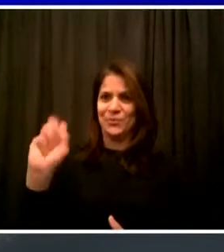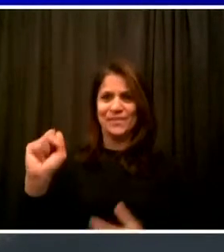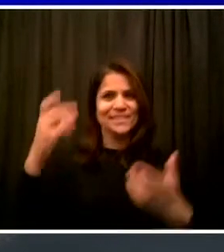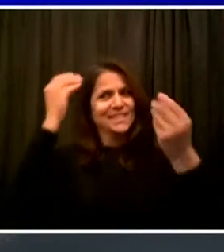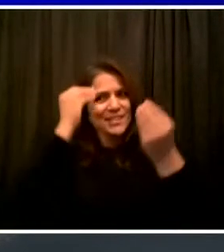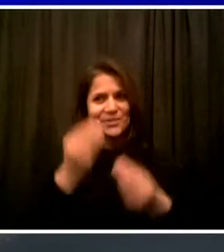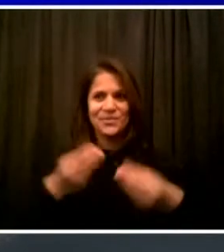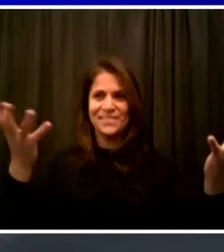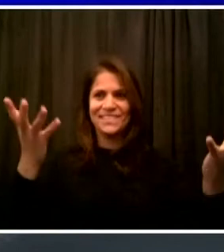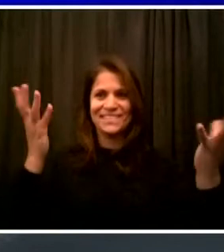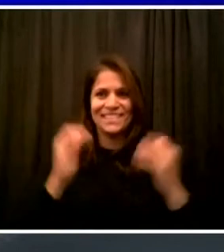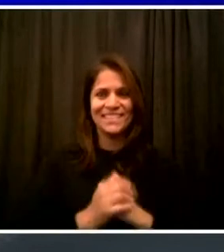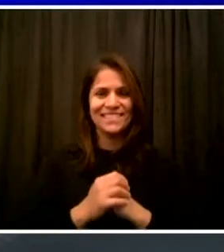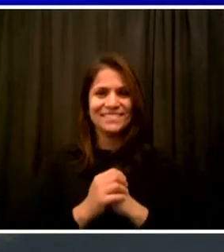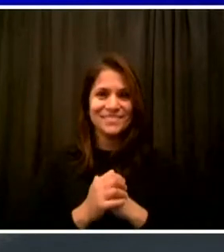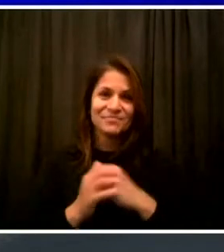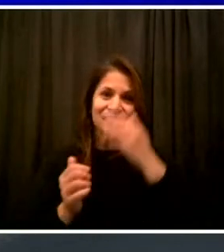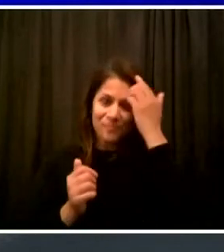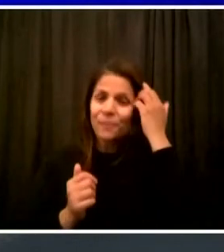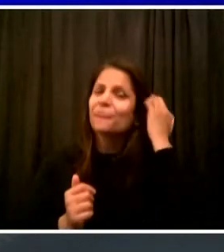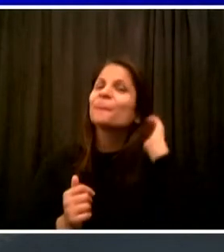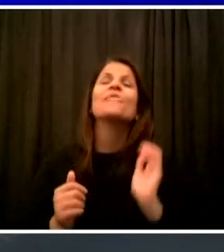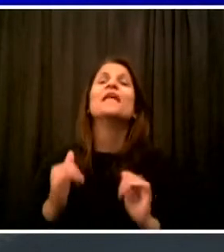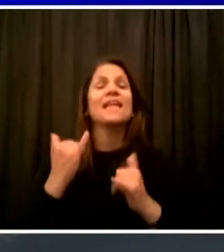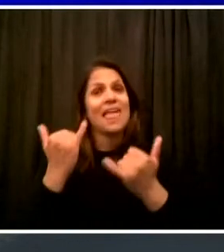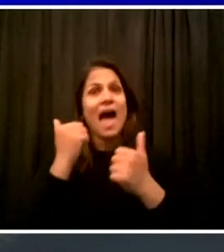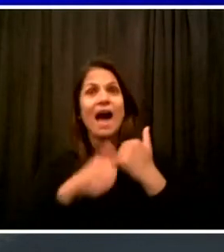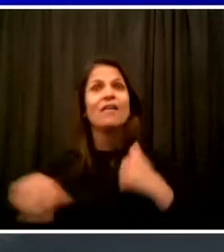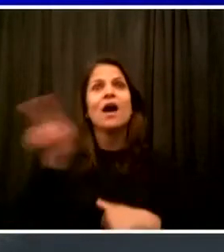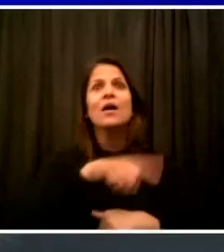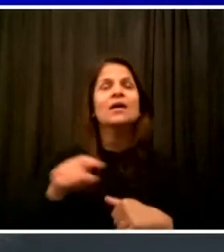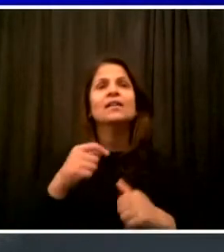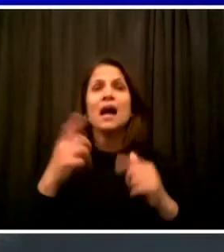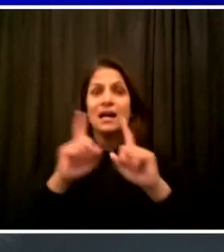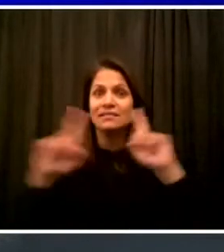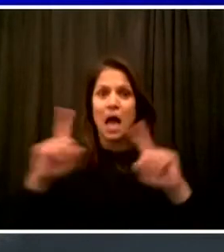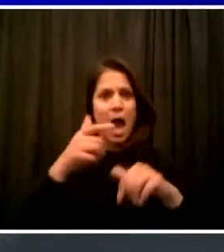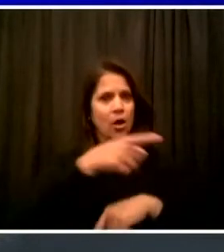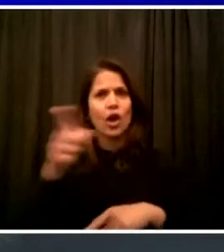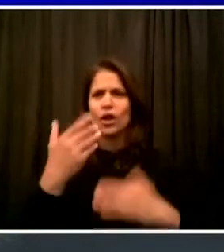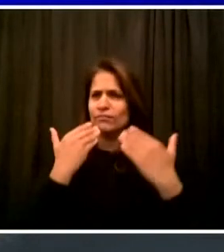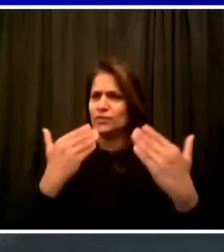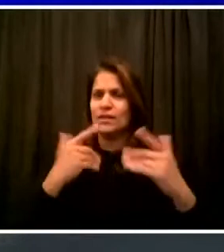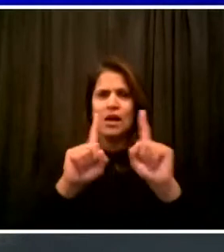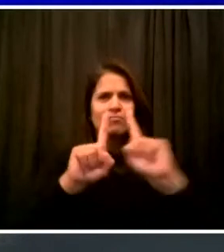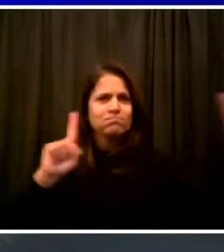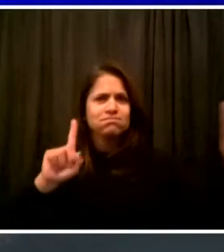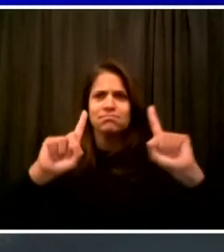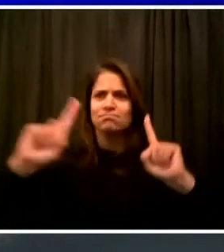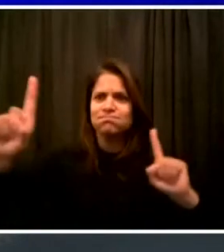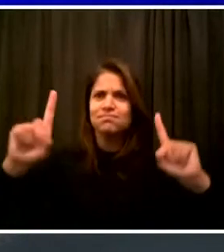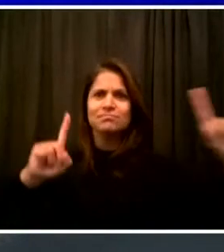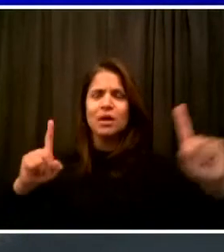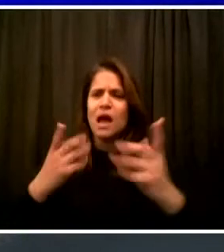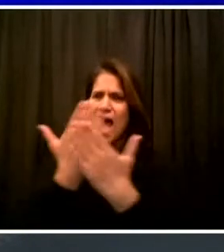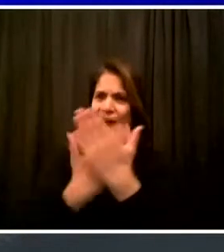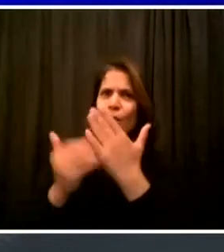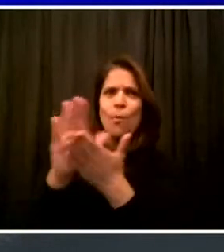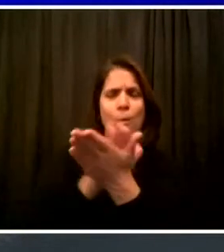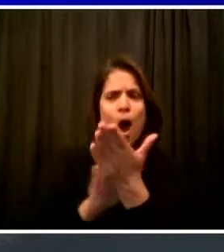distance, every time you use hand sanitizer even, every time you put on a face covering, you're helping to drive these numbers down and get